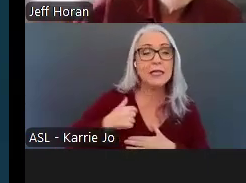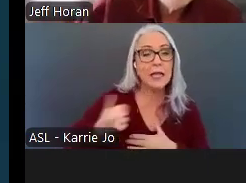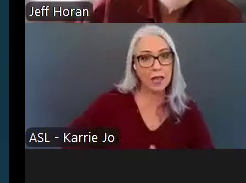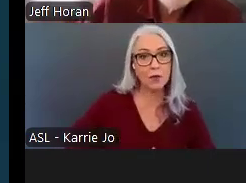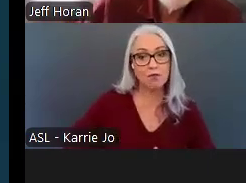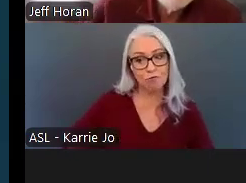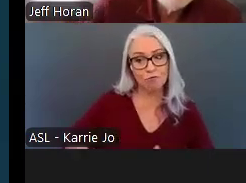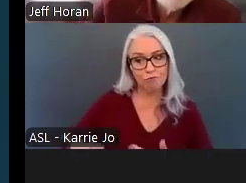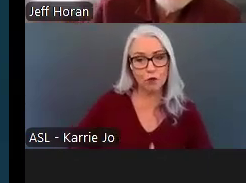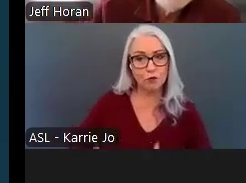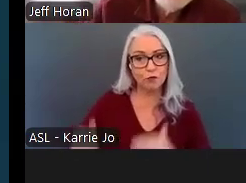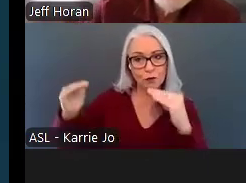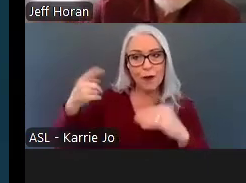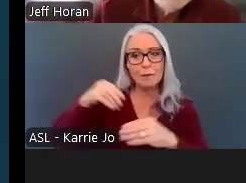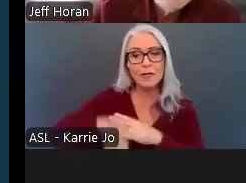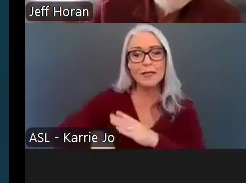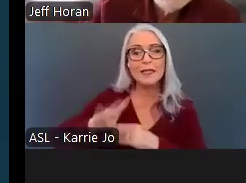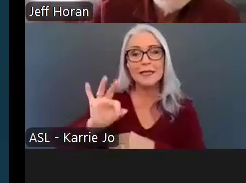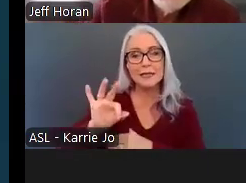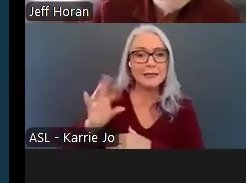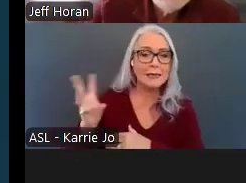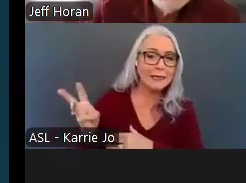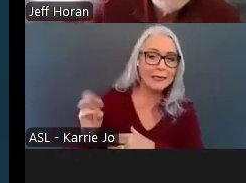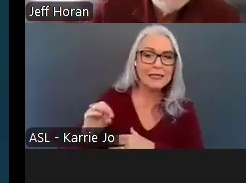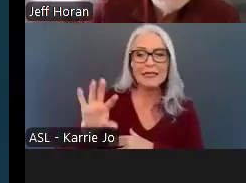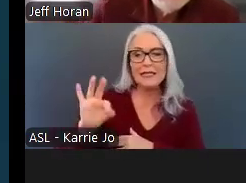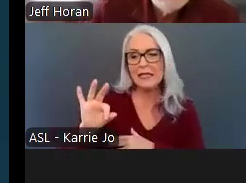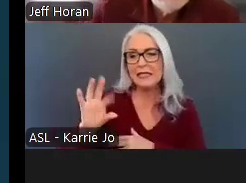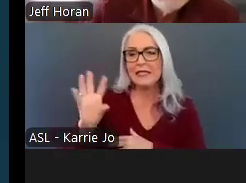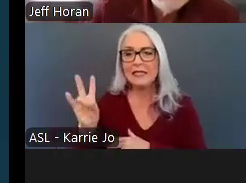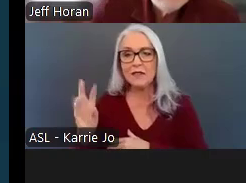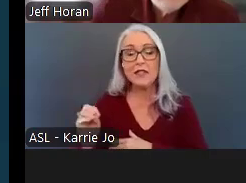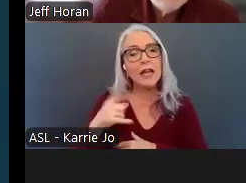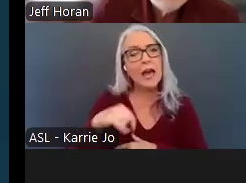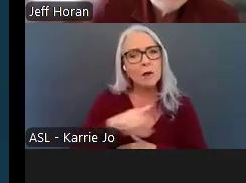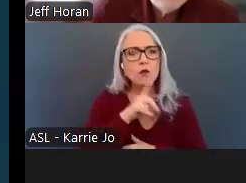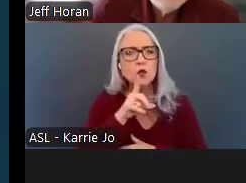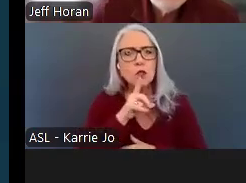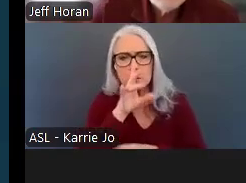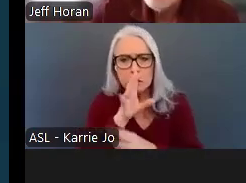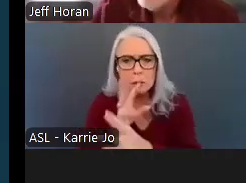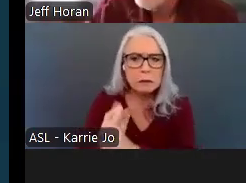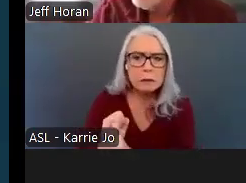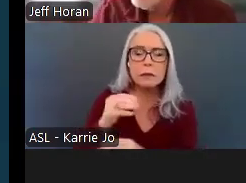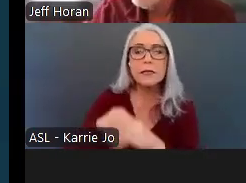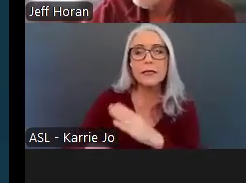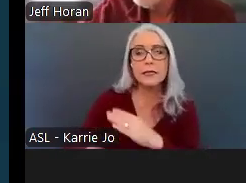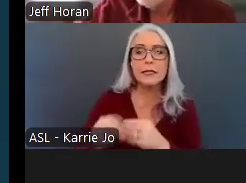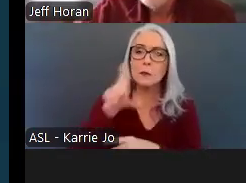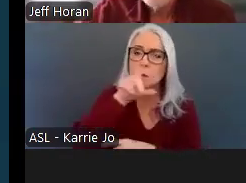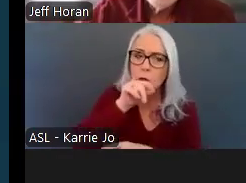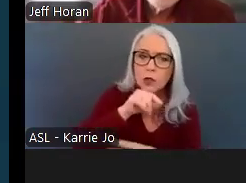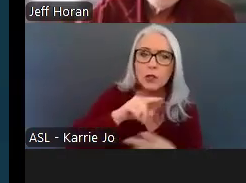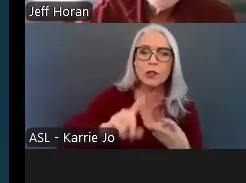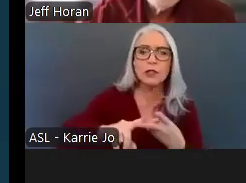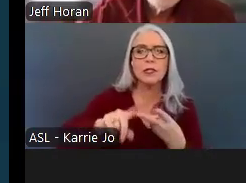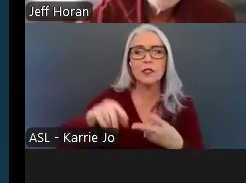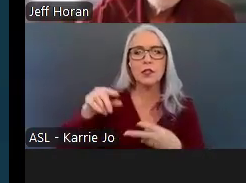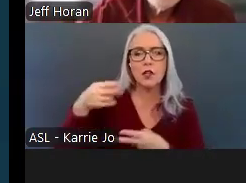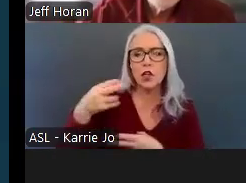and 70s. I was interested in birding and herping and those sorts of things, and I didn't have a